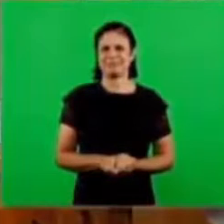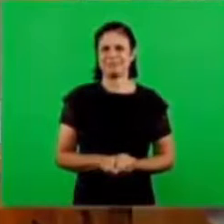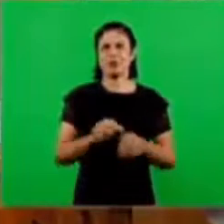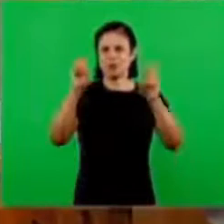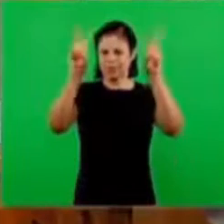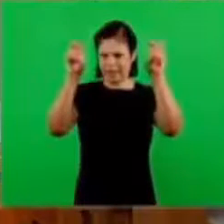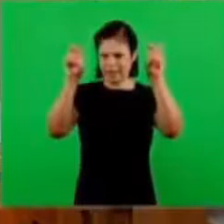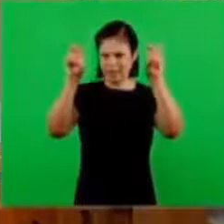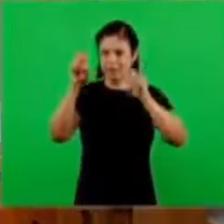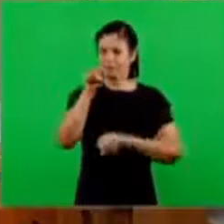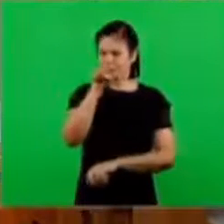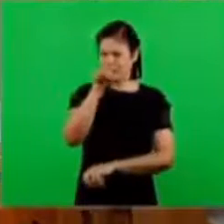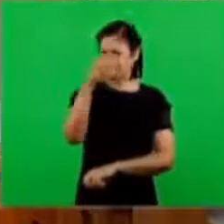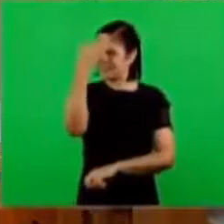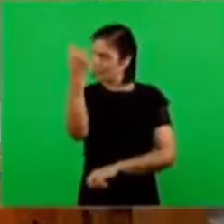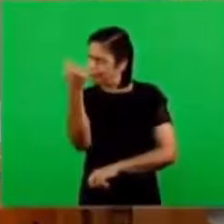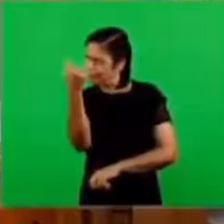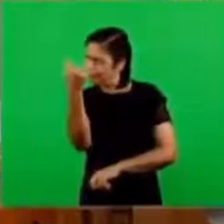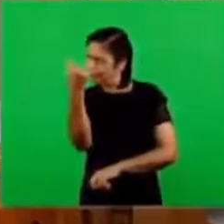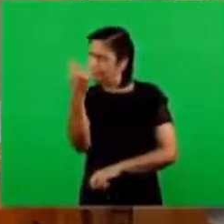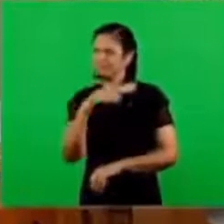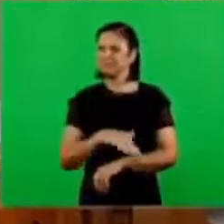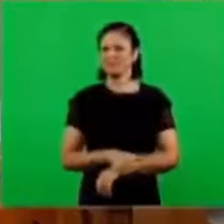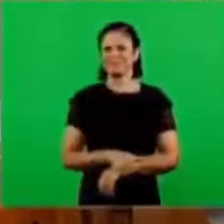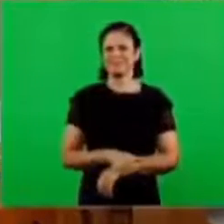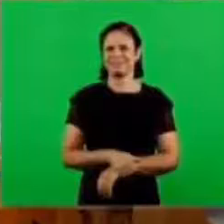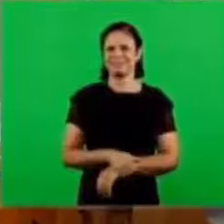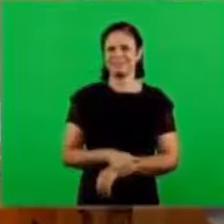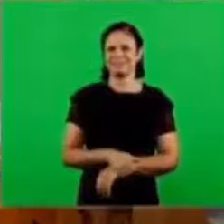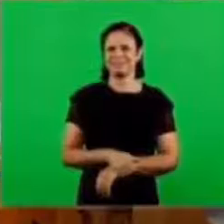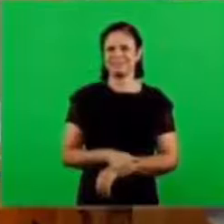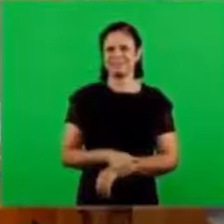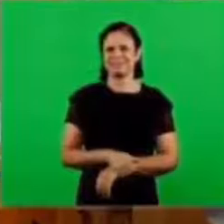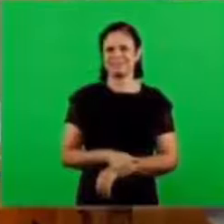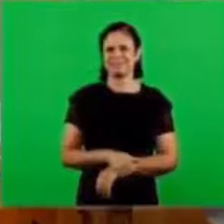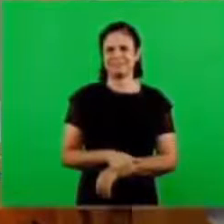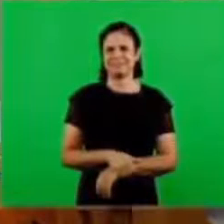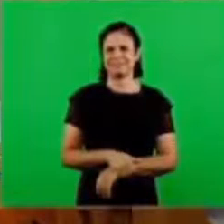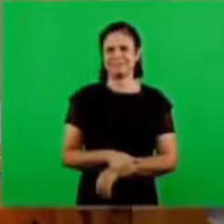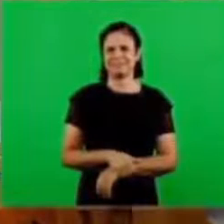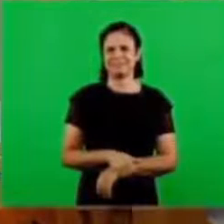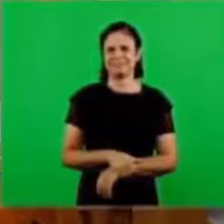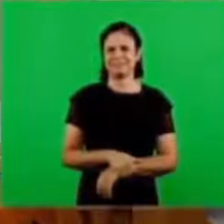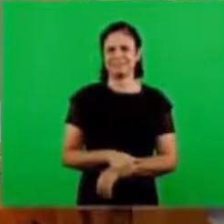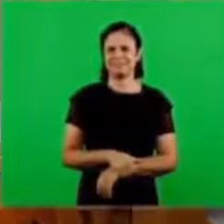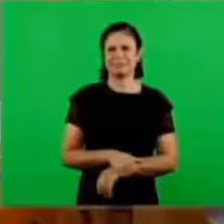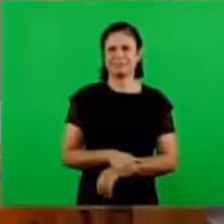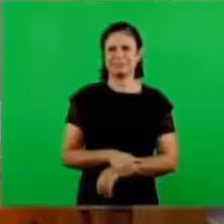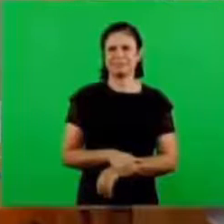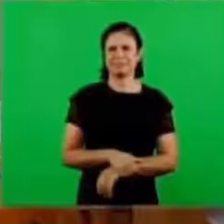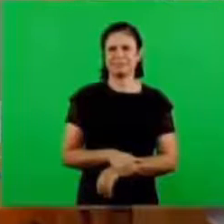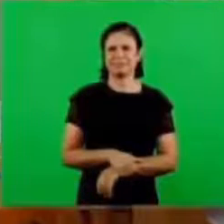answer, use this question as if, did you know?